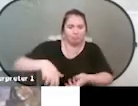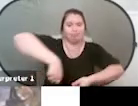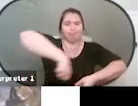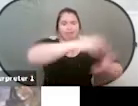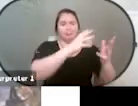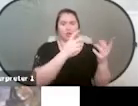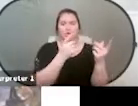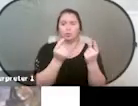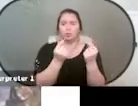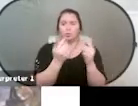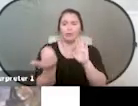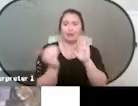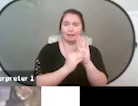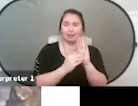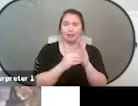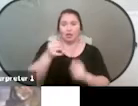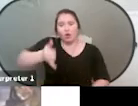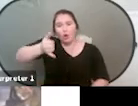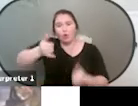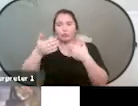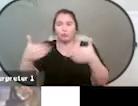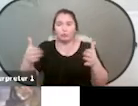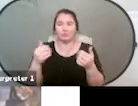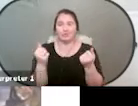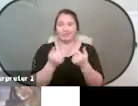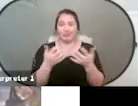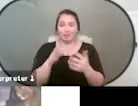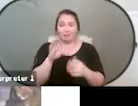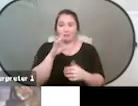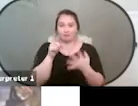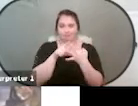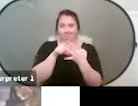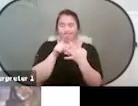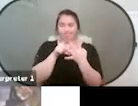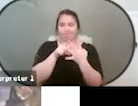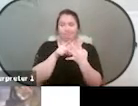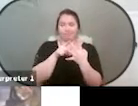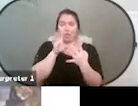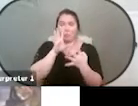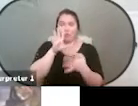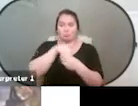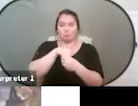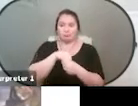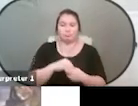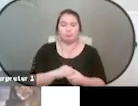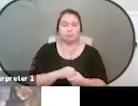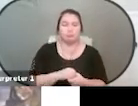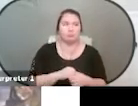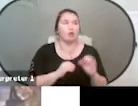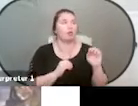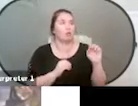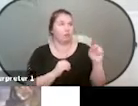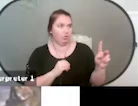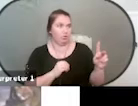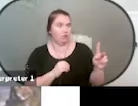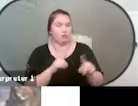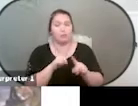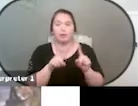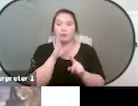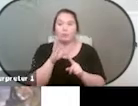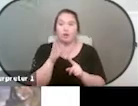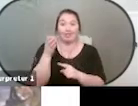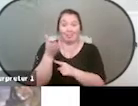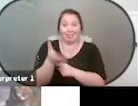redoing all of the locker rooms and things like that. That's what this option 2 would incorporate. Okay. But it would be within the existing